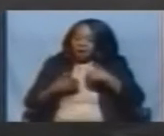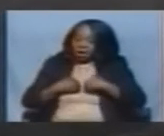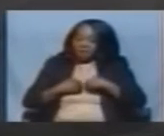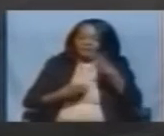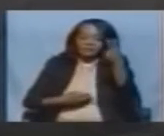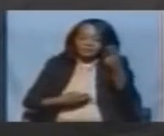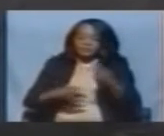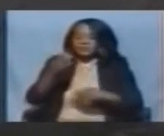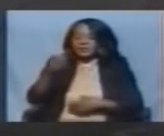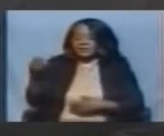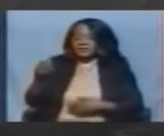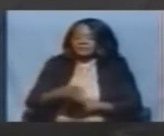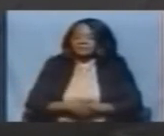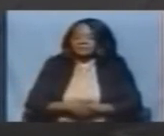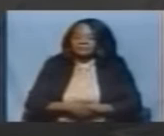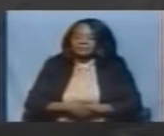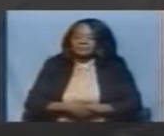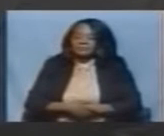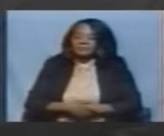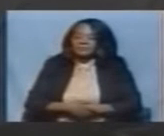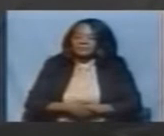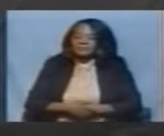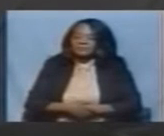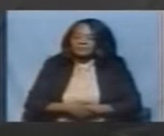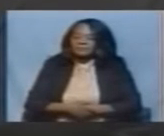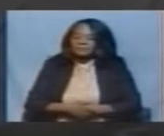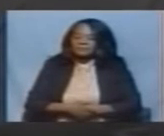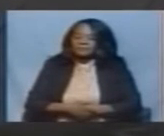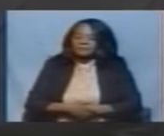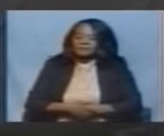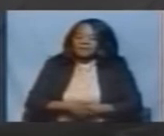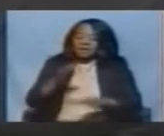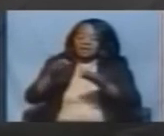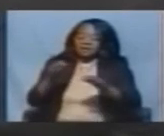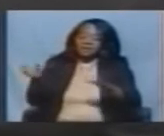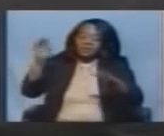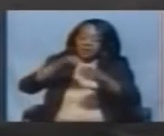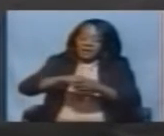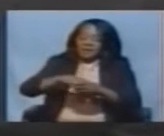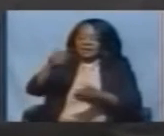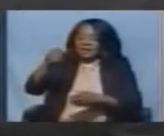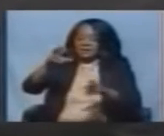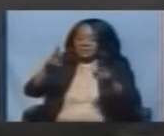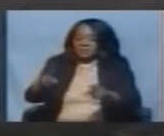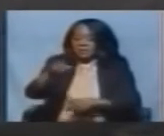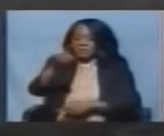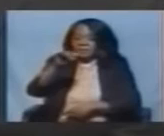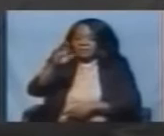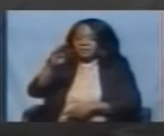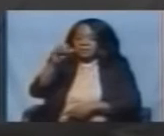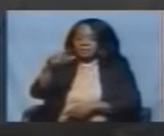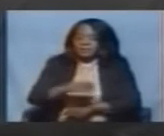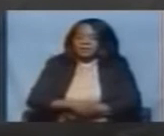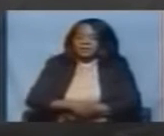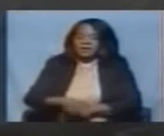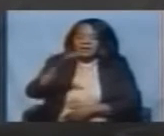have Miss Eve Jala, I mentioned to you, we've been getting somebody, because previously, as ZIPS, we've been using CIPS